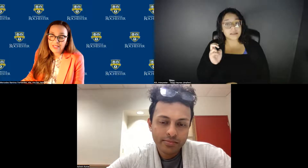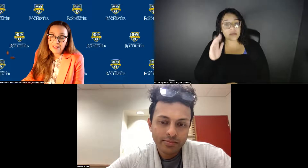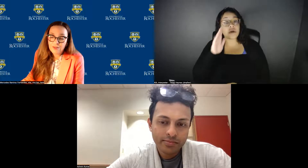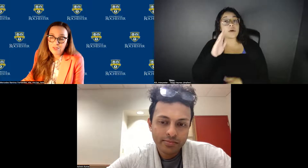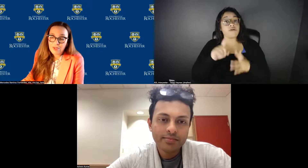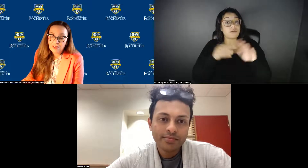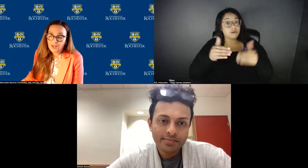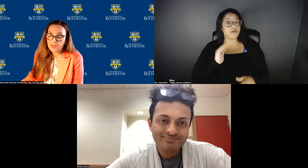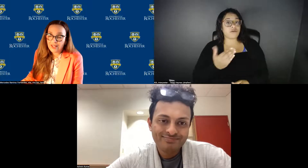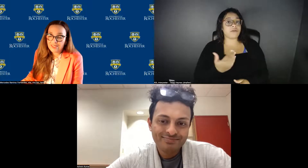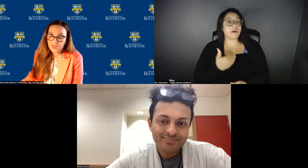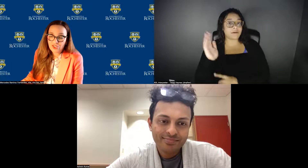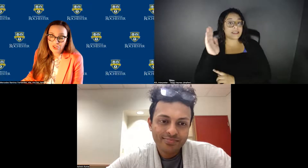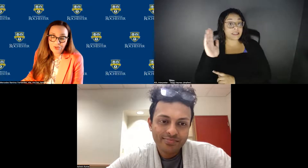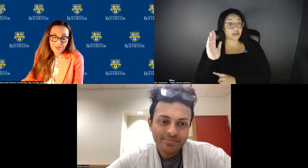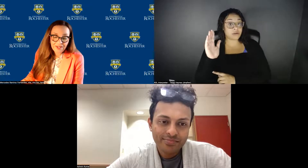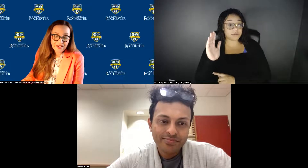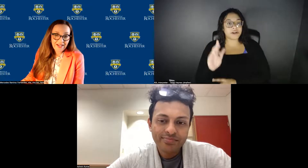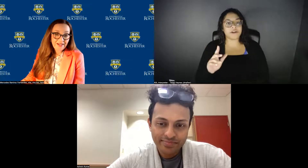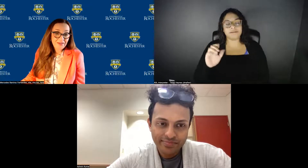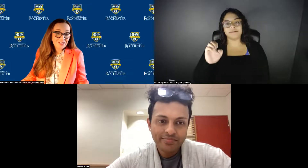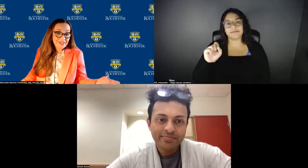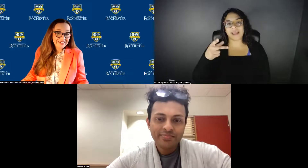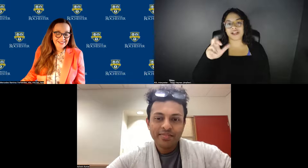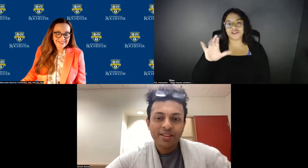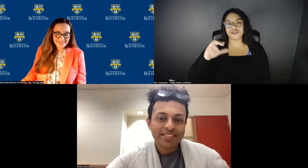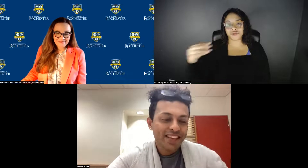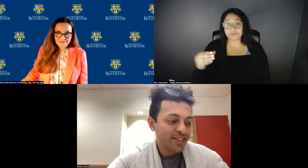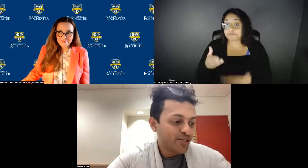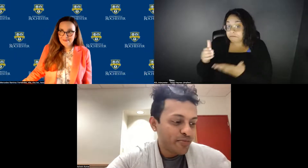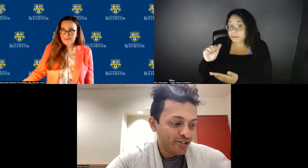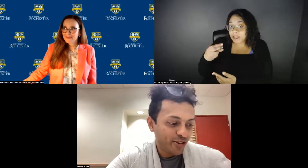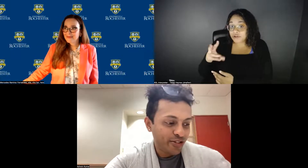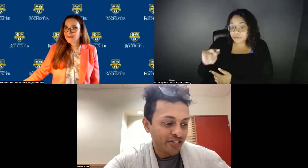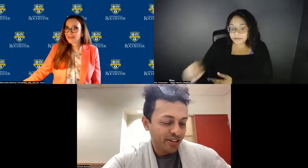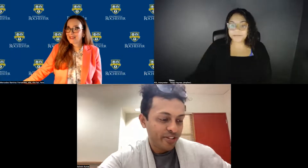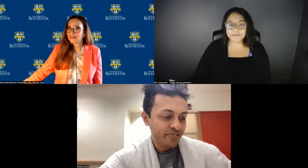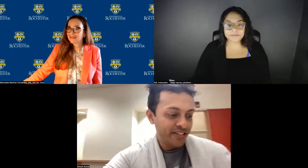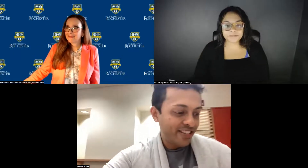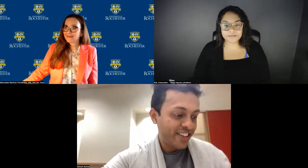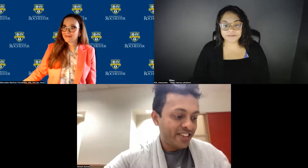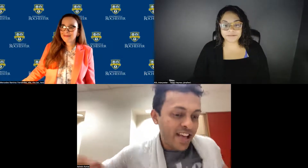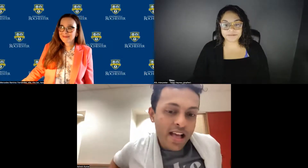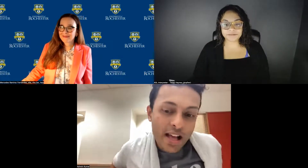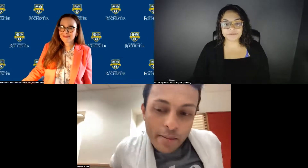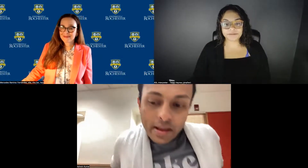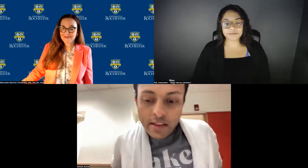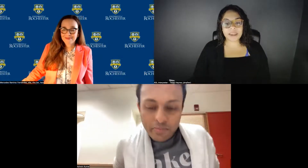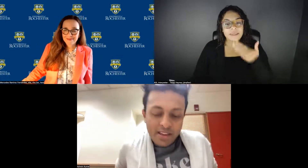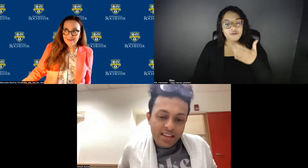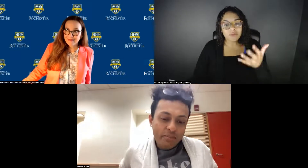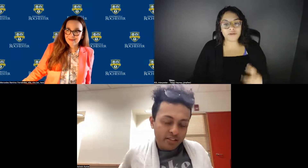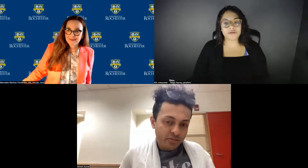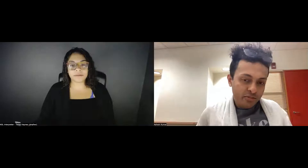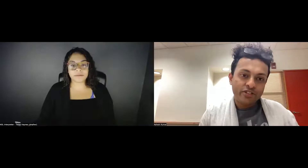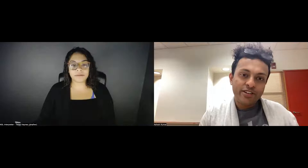our keynote speaker, Dr. Esther Choo. Ashwin? Right. Thanks so much, Dr. Ramirez Fernandez. It gives